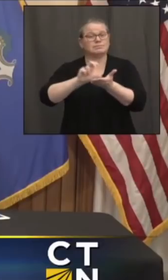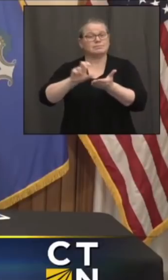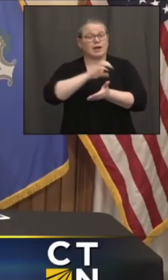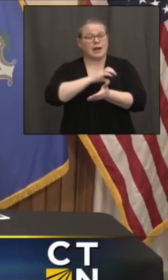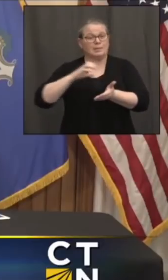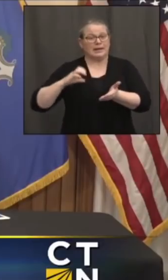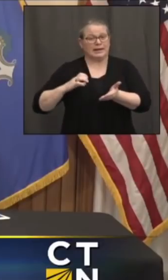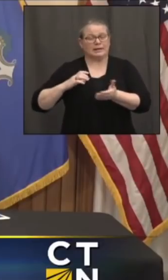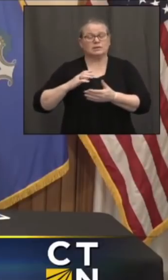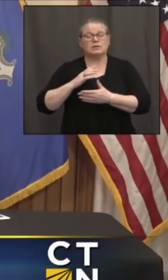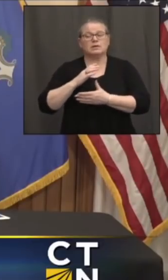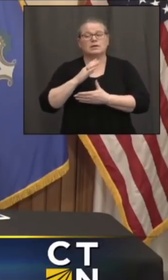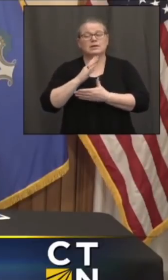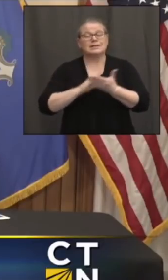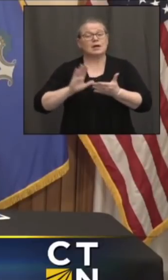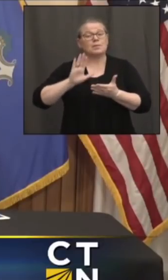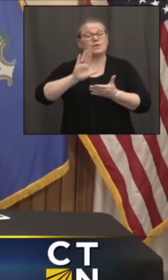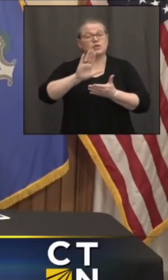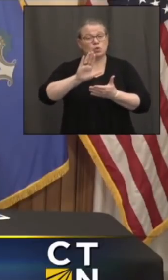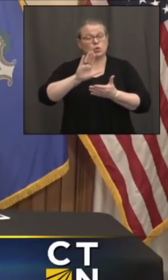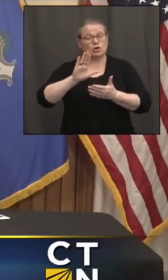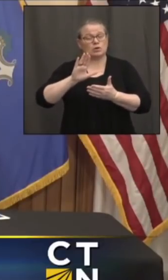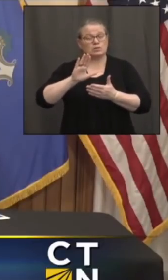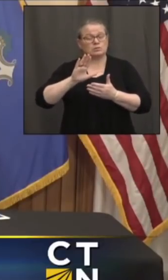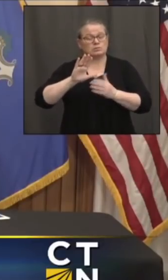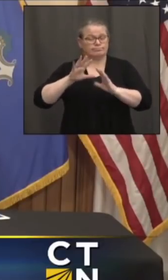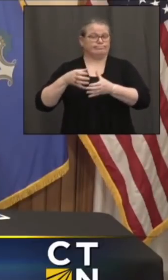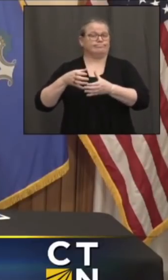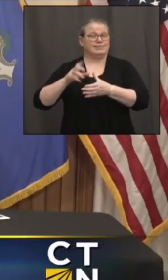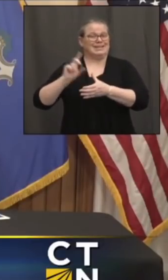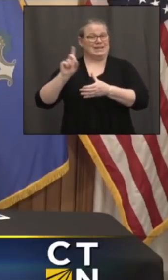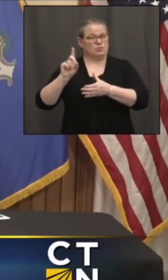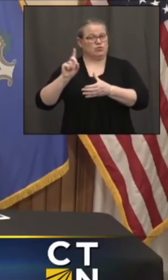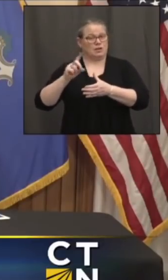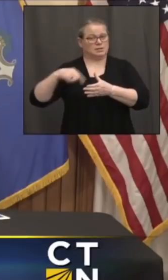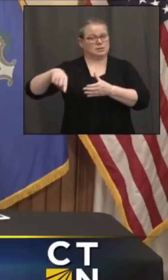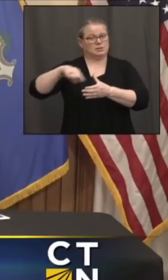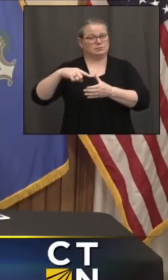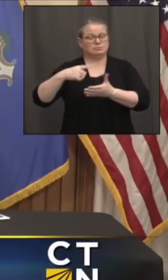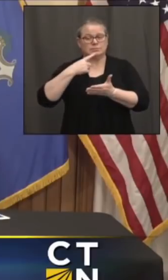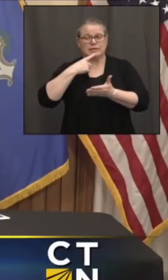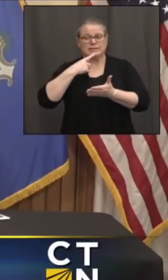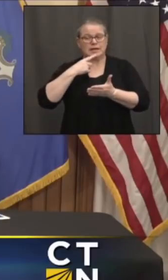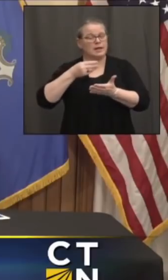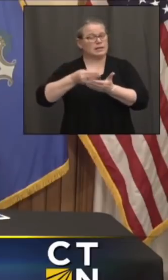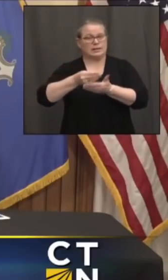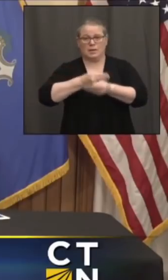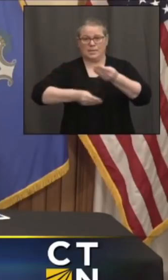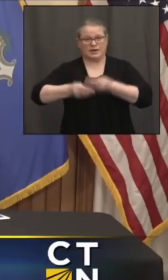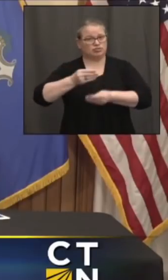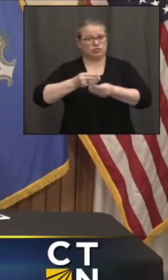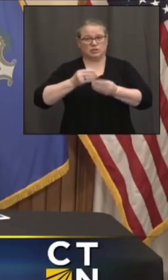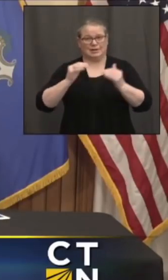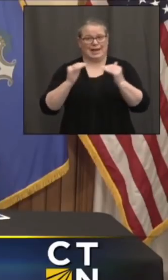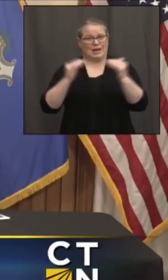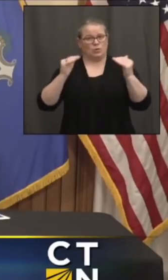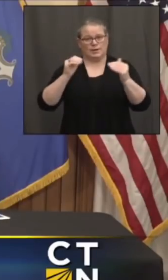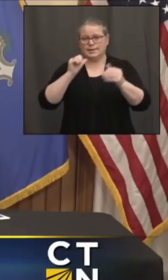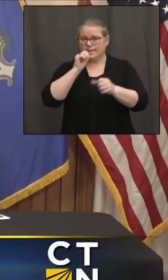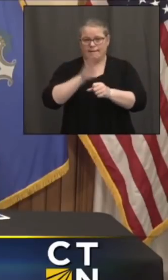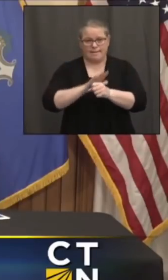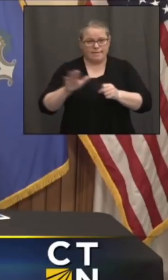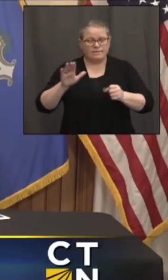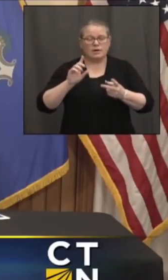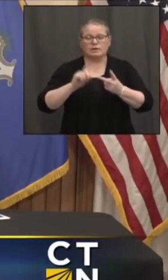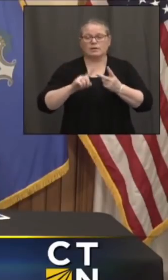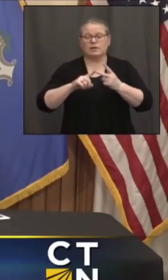not enough equity in the budget and basically not enough money and opportunities in the cities. Can you